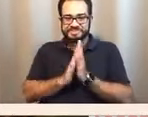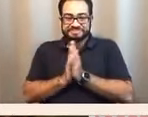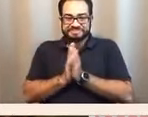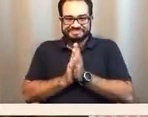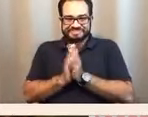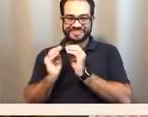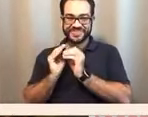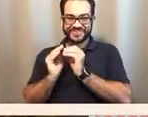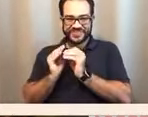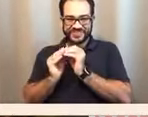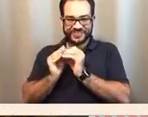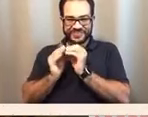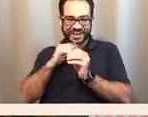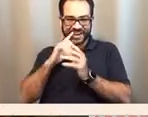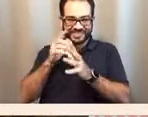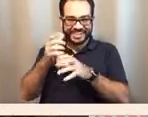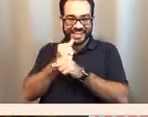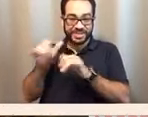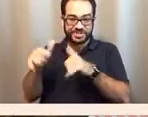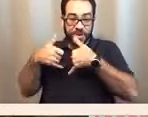trophy.